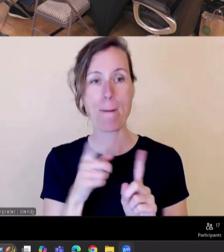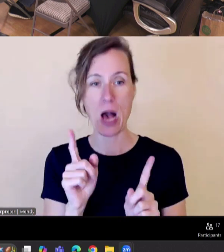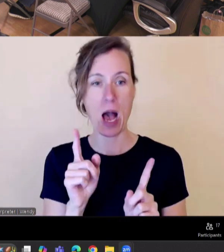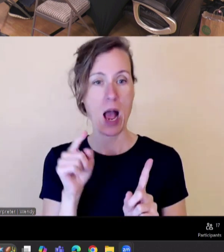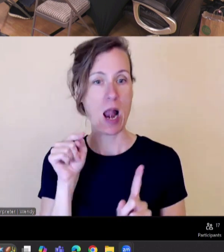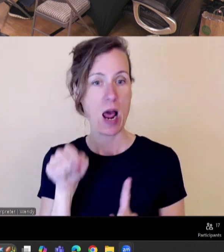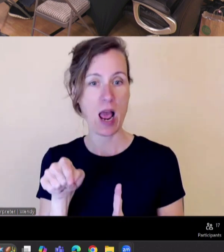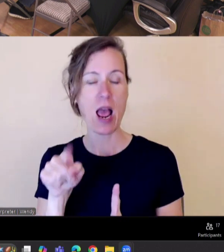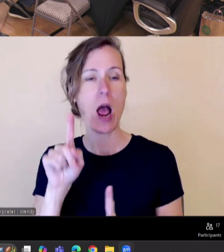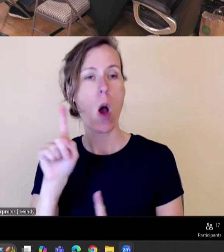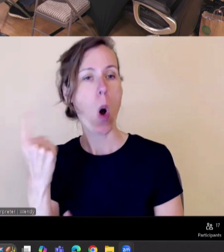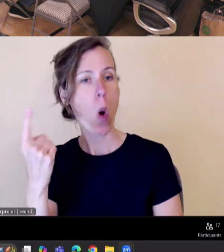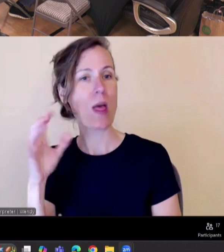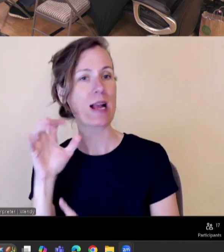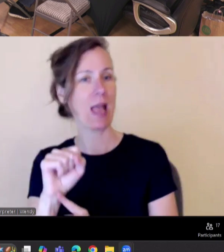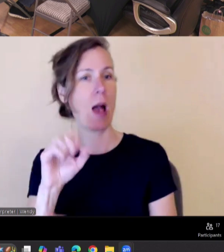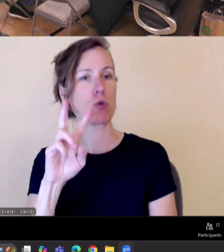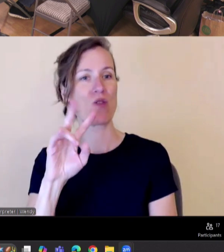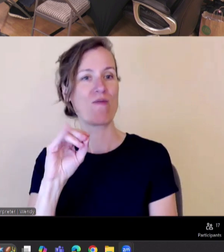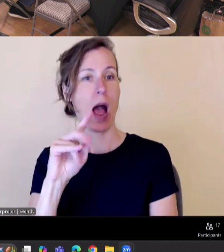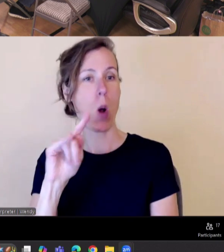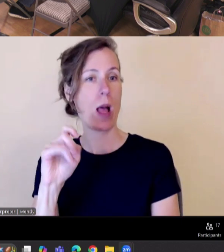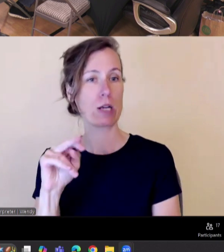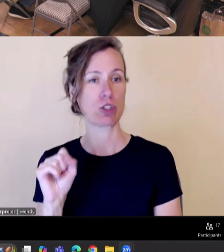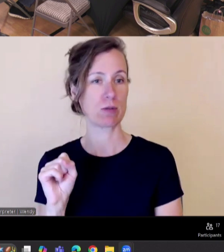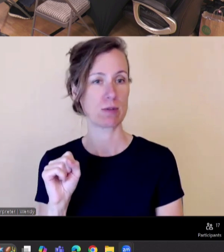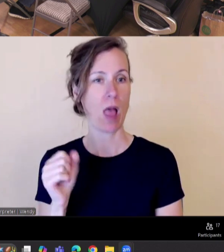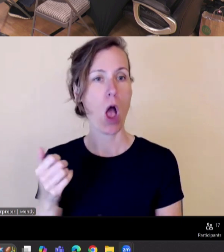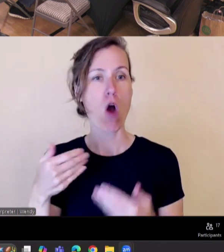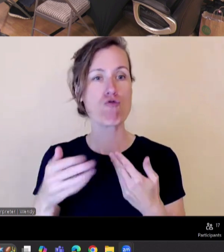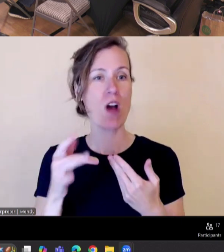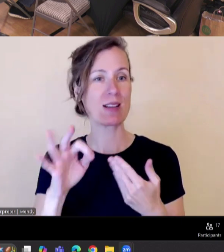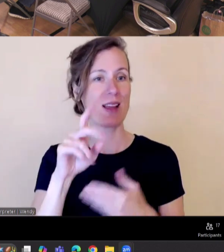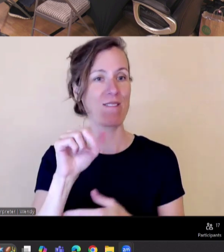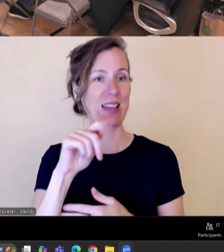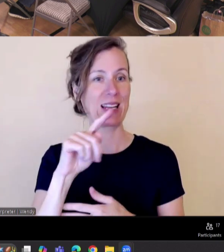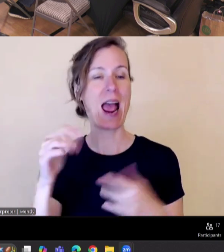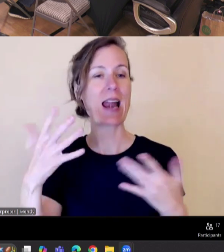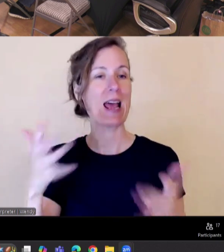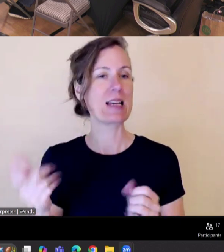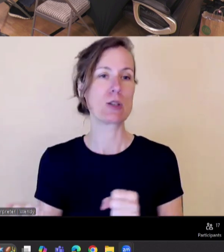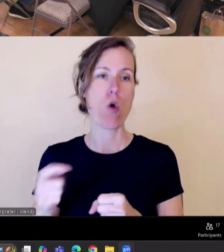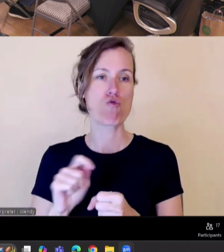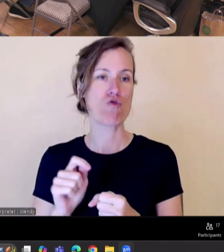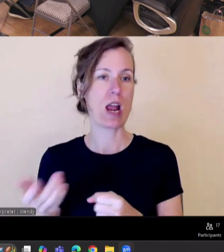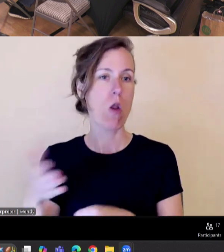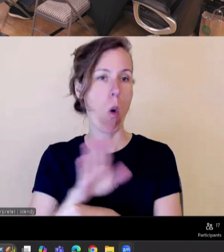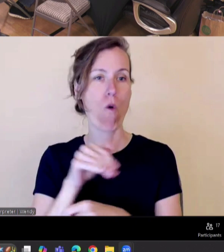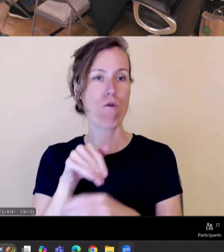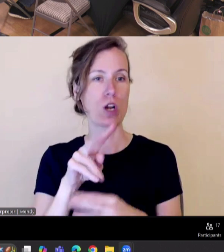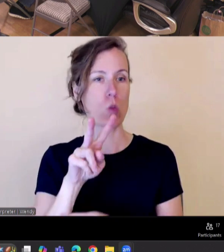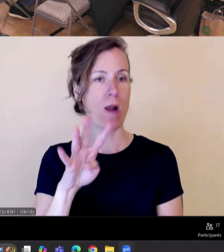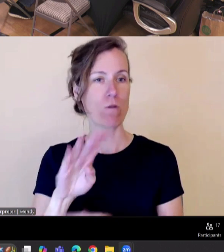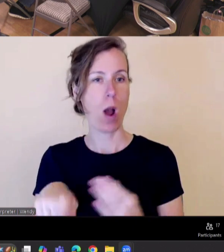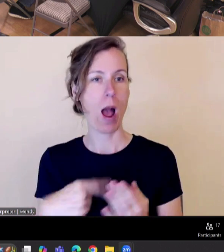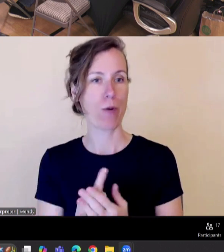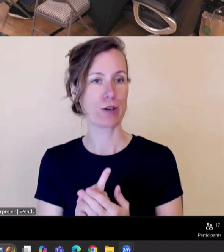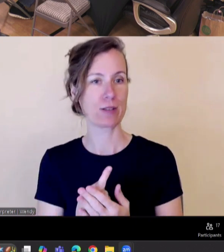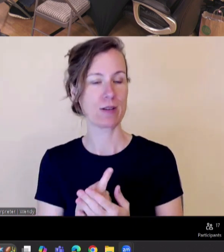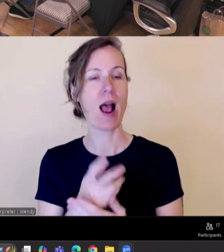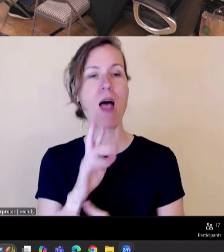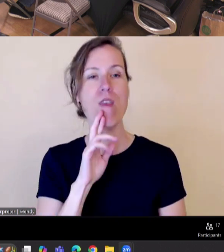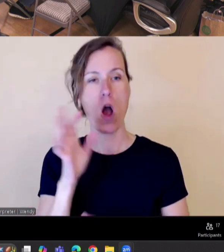violations, and the rest of the data is overwritten within 24 hours. There are judicial mechanisms in